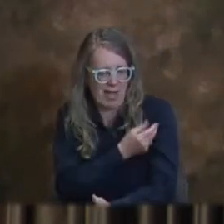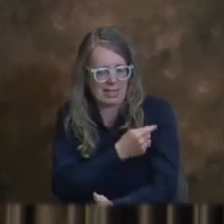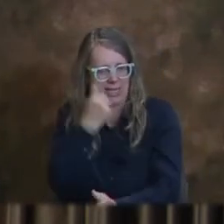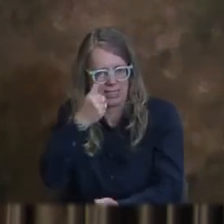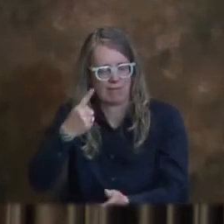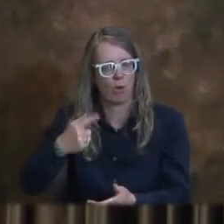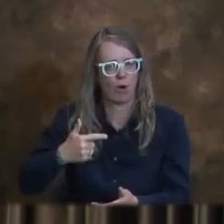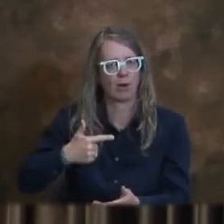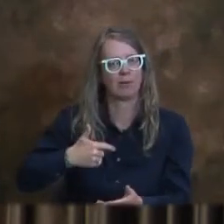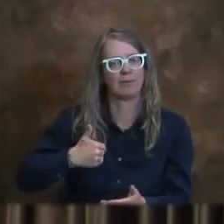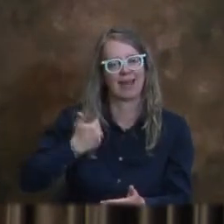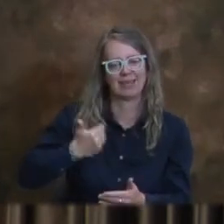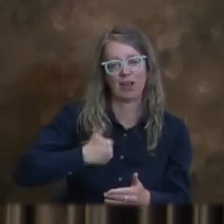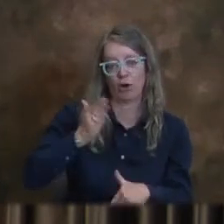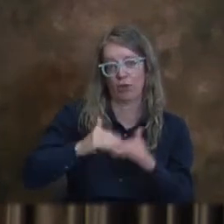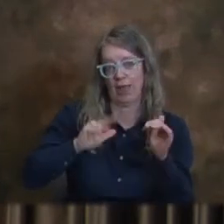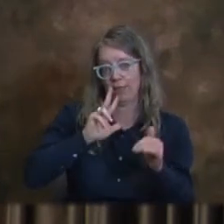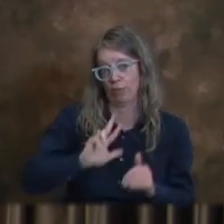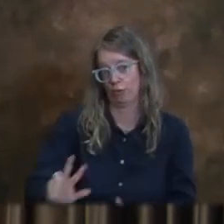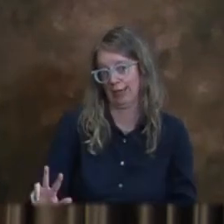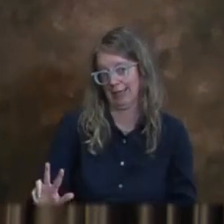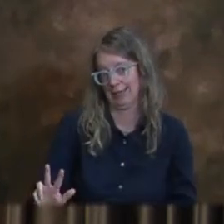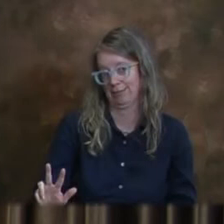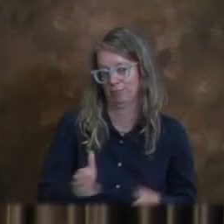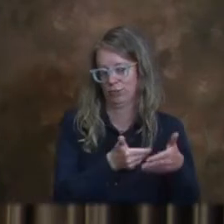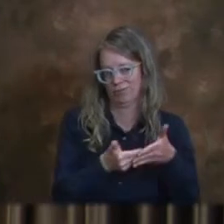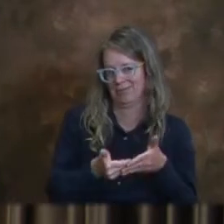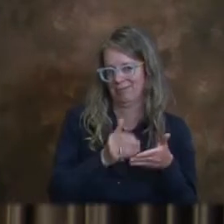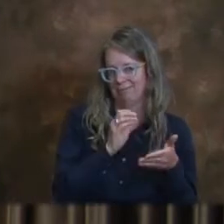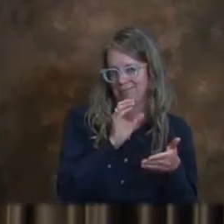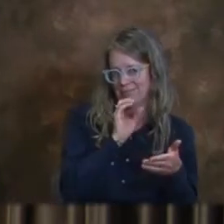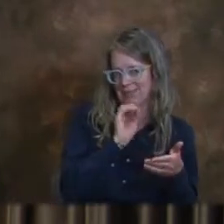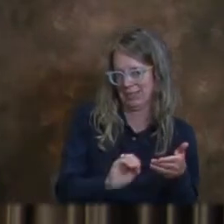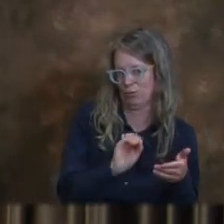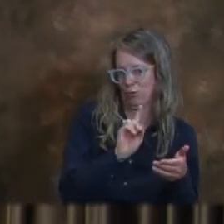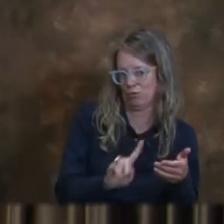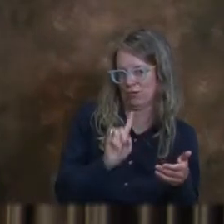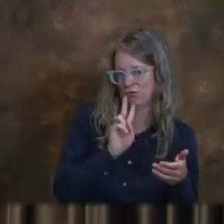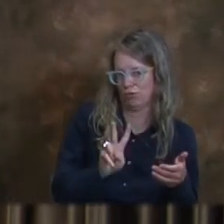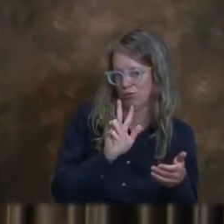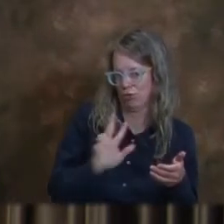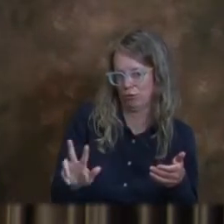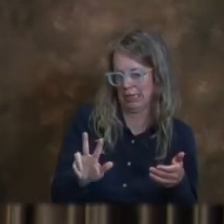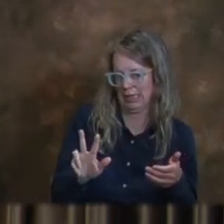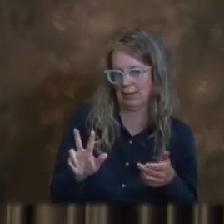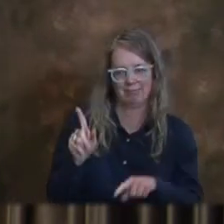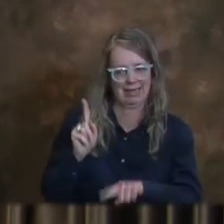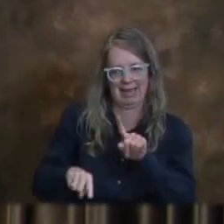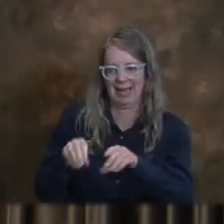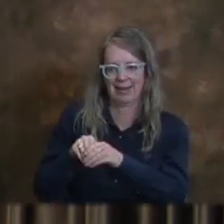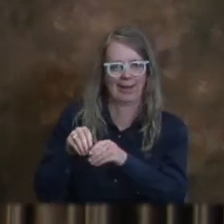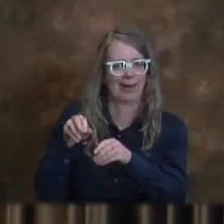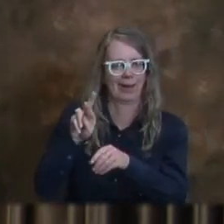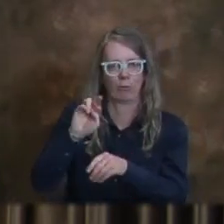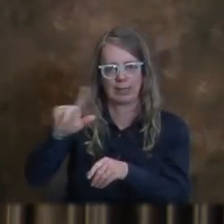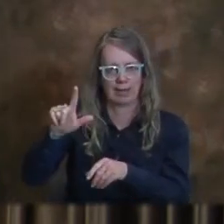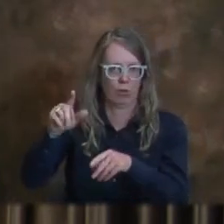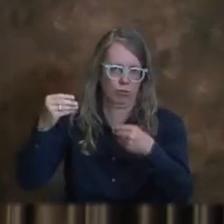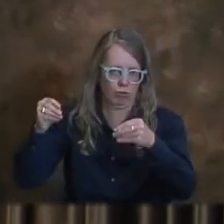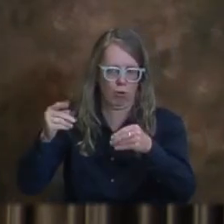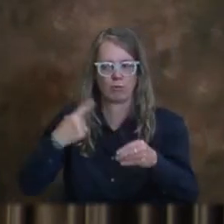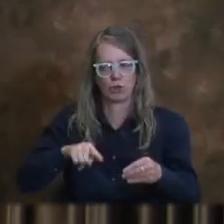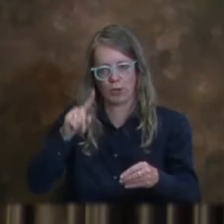a chunk of that population. And so we do anticipate that local health departments around the state are going to act as a safety